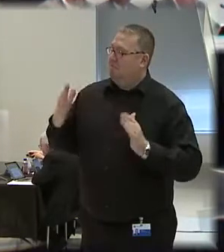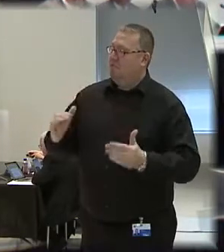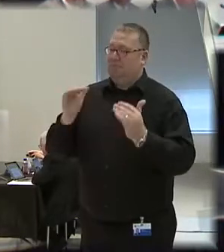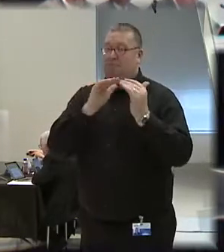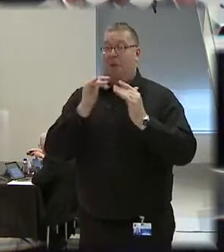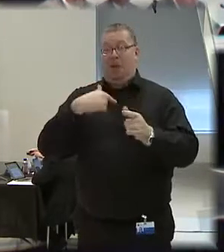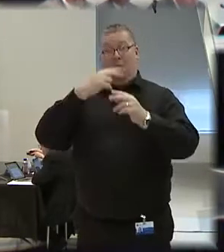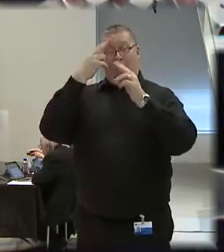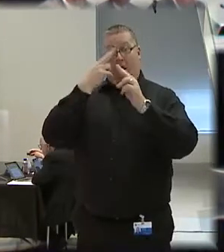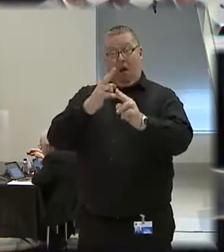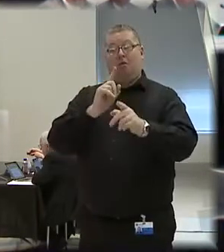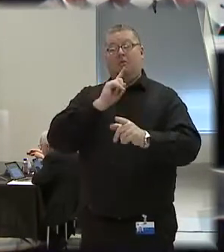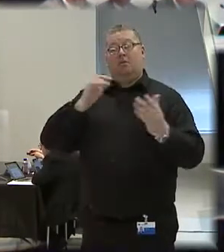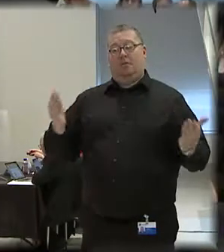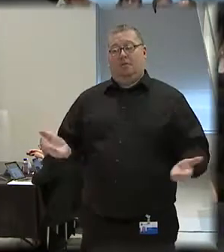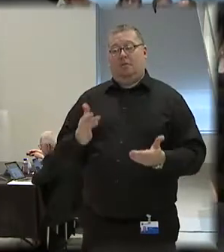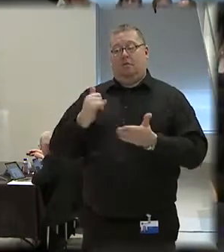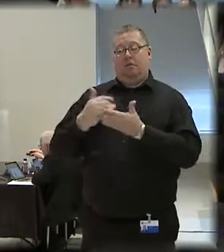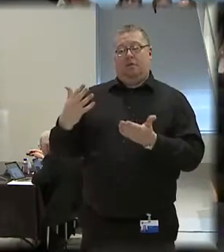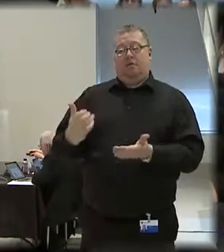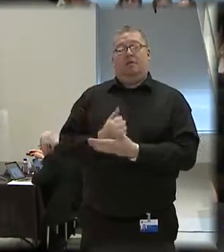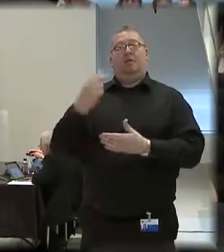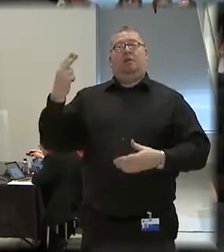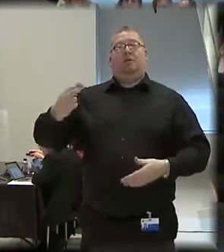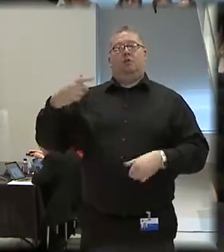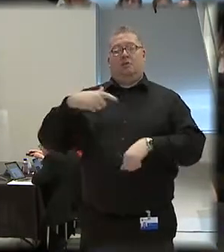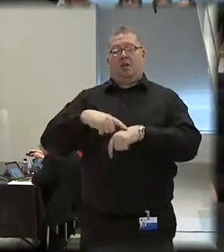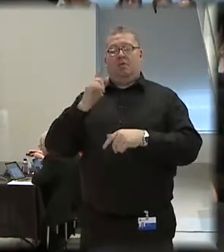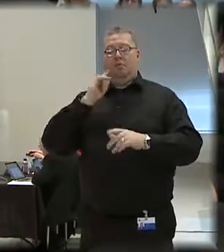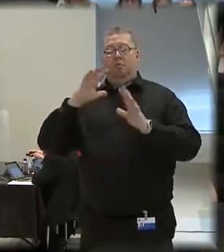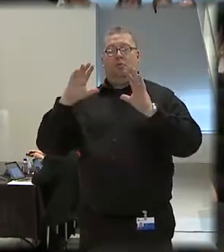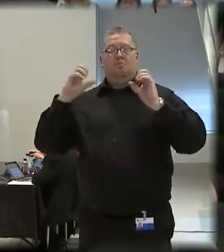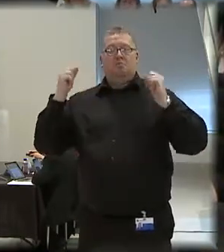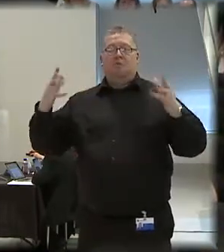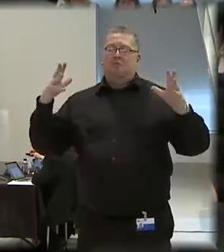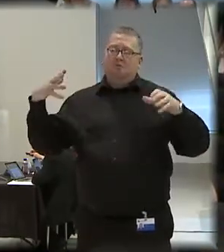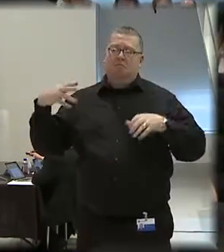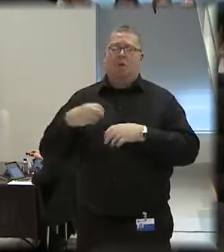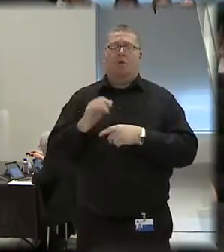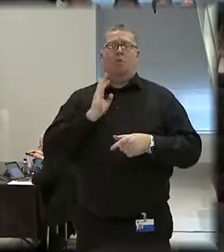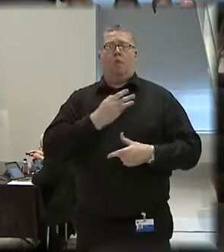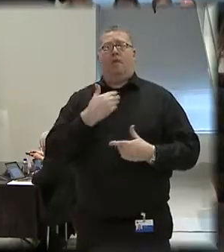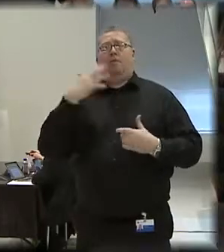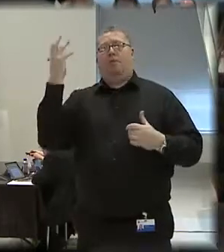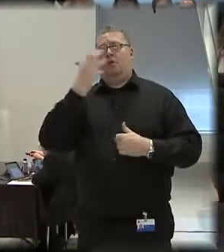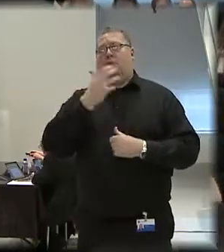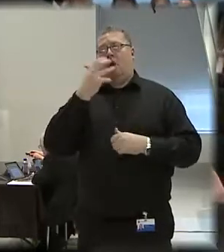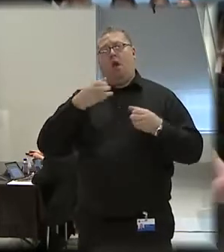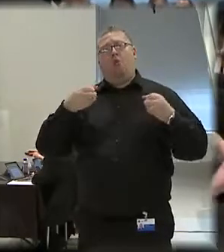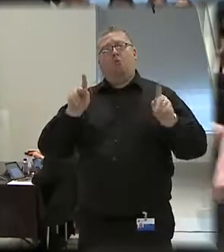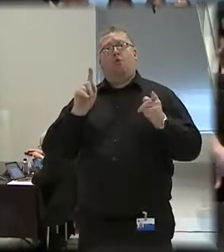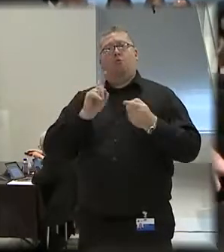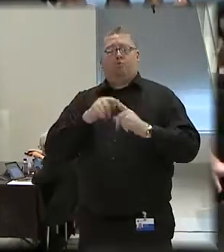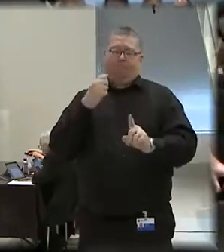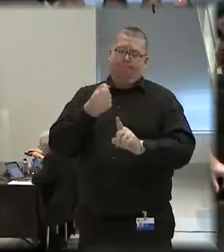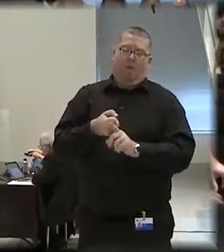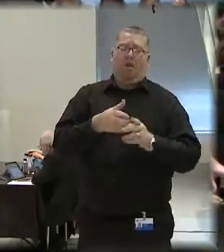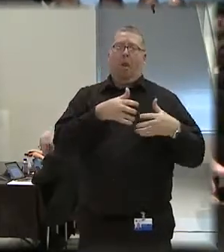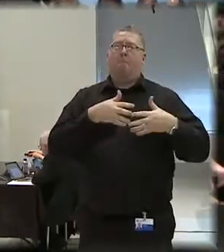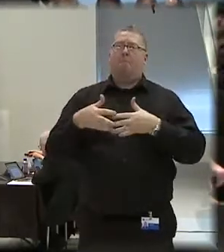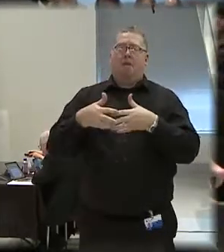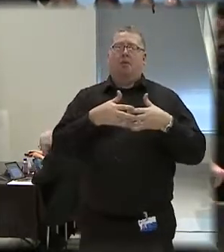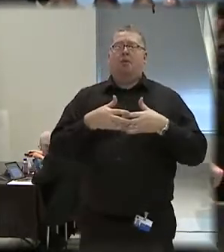I'm honored to be here. In such a historic time of mass participation, we have an incredible opportunity to right one of America's greatest